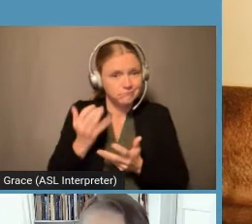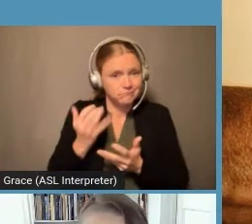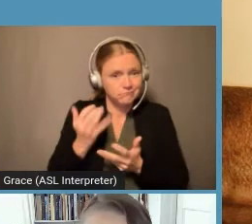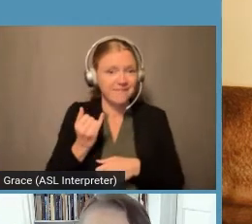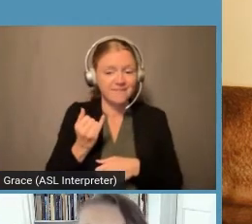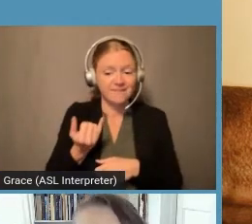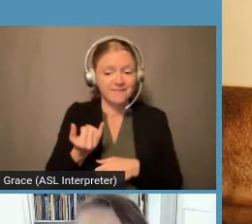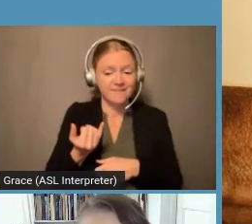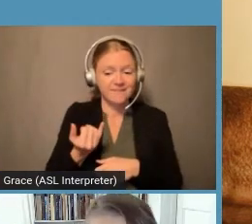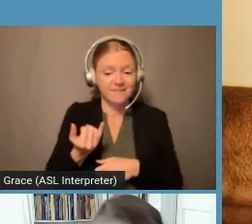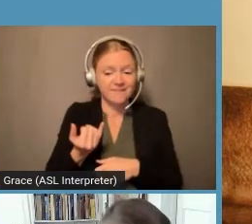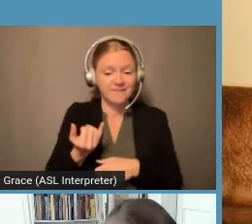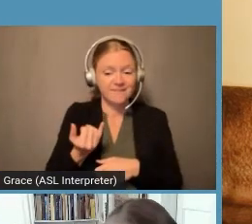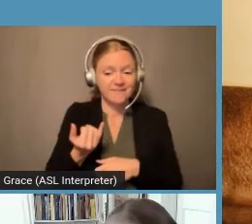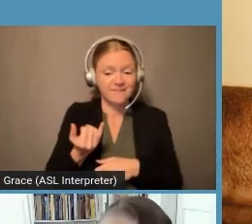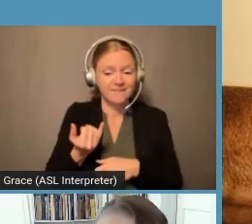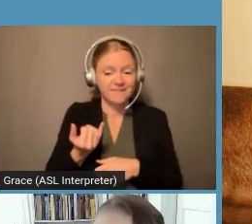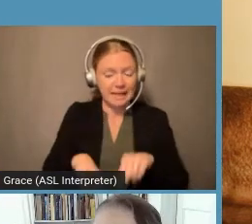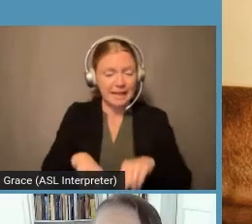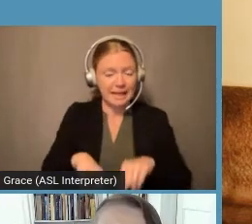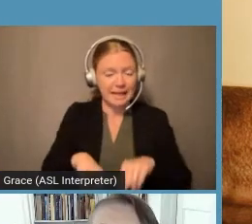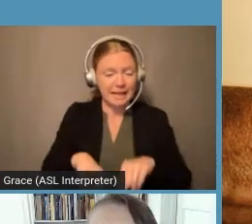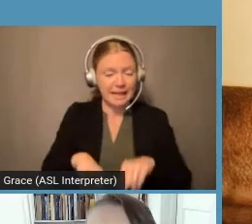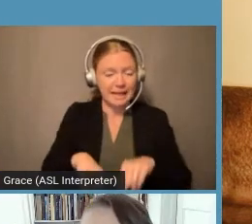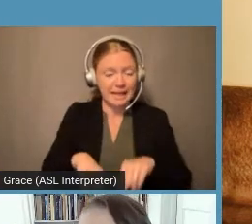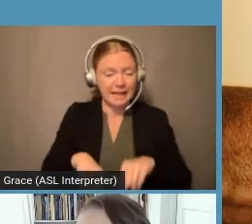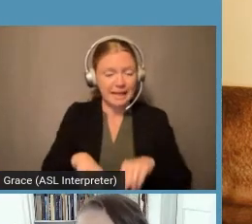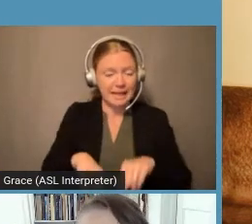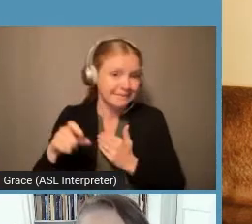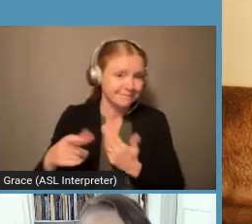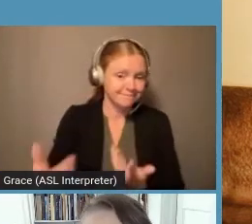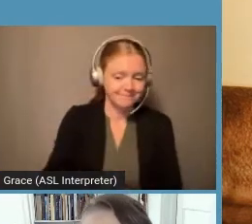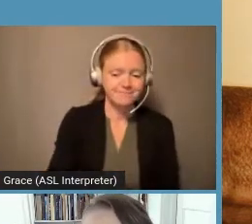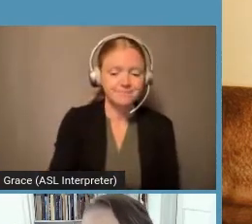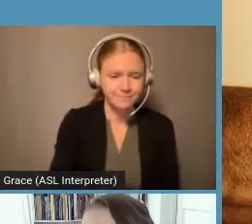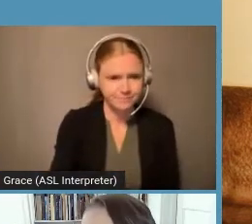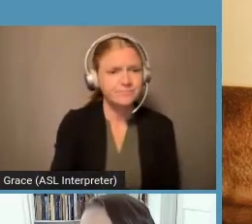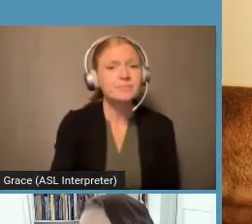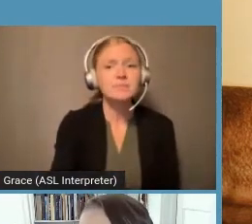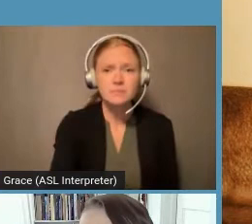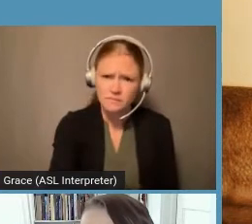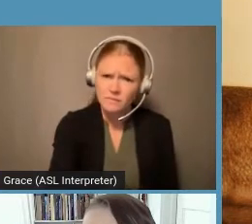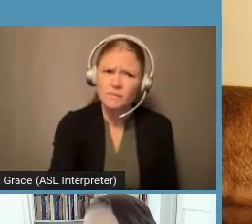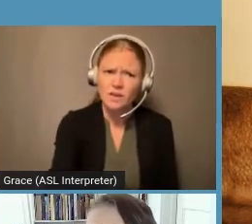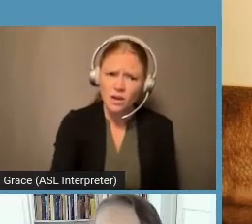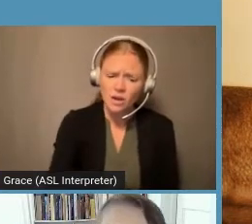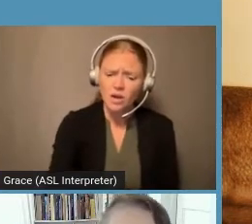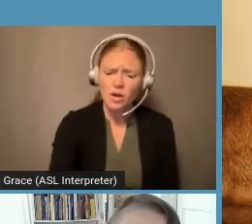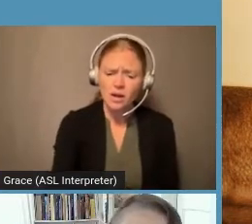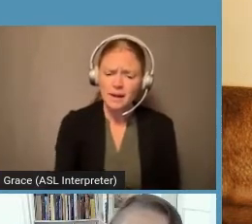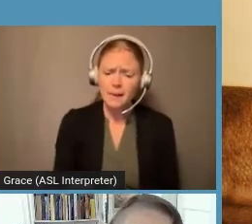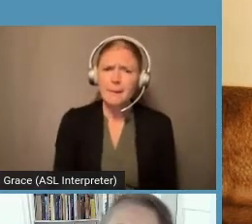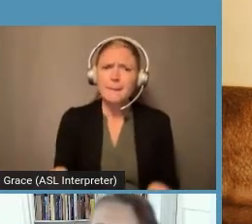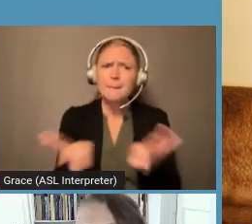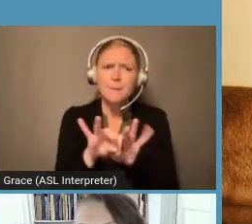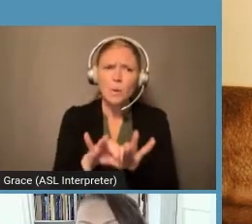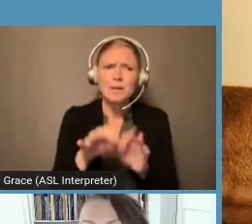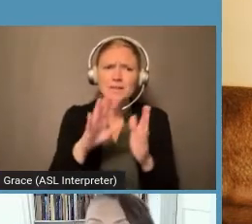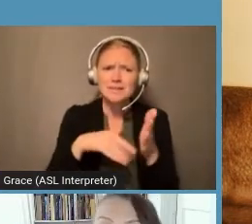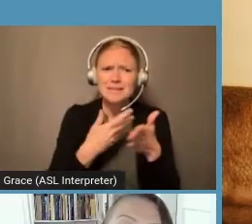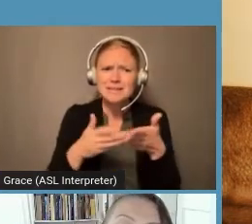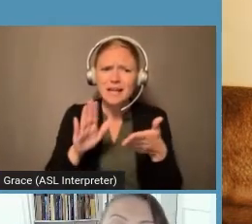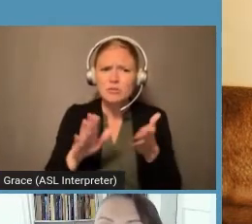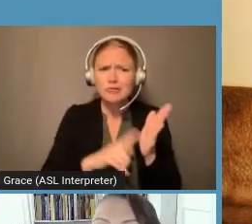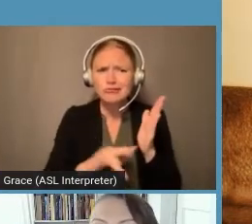can't fulfill that need. Also, scheduling check-ins. I think this is related to